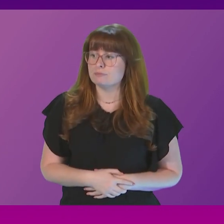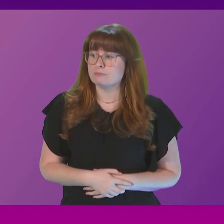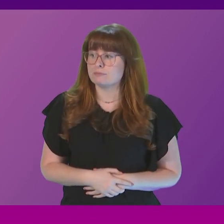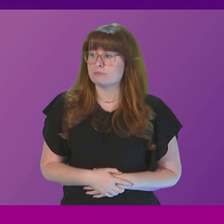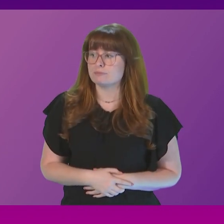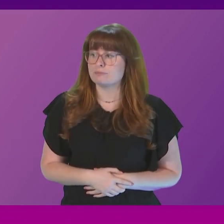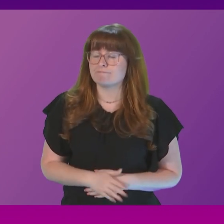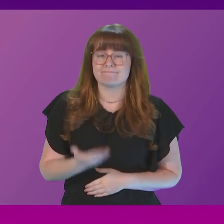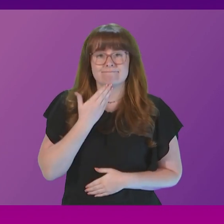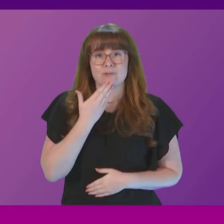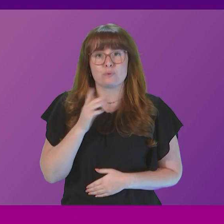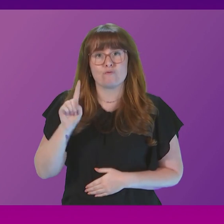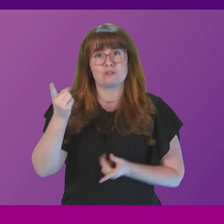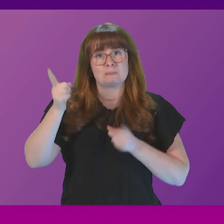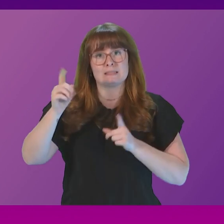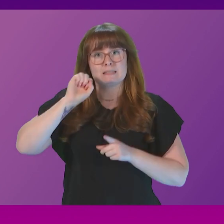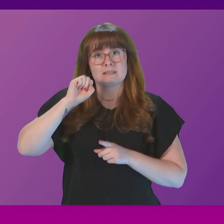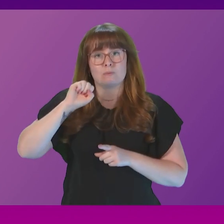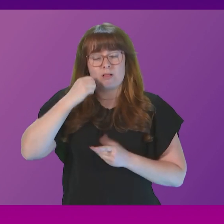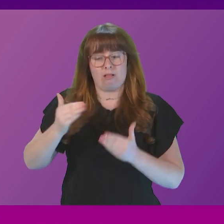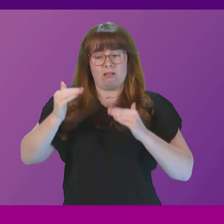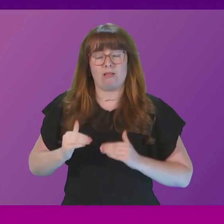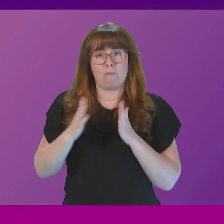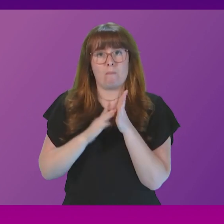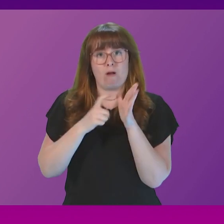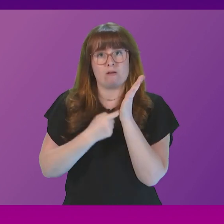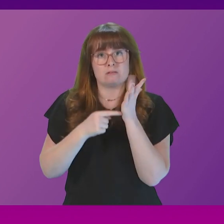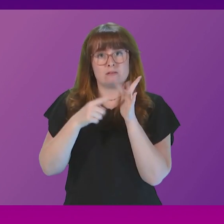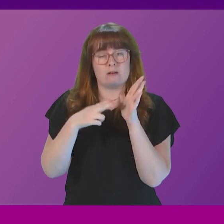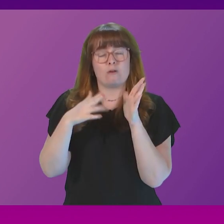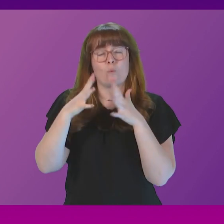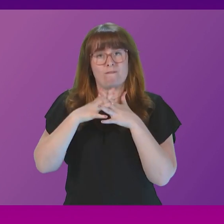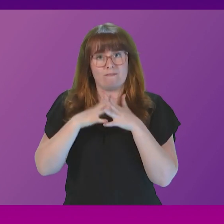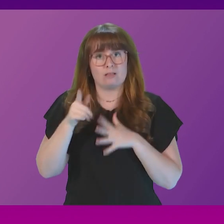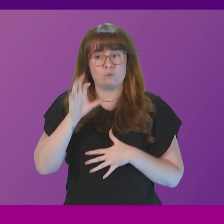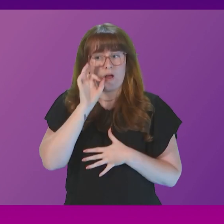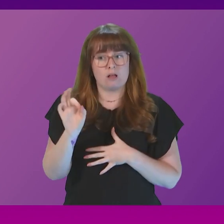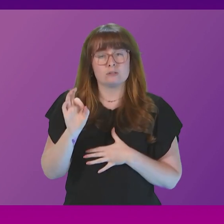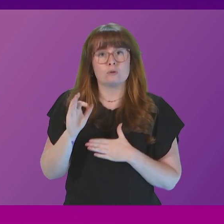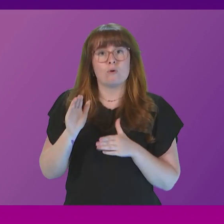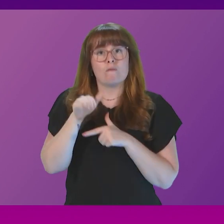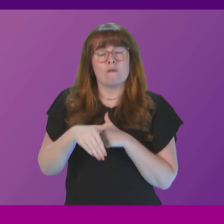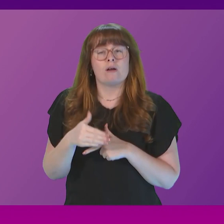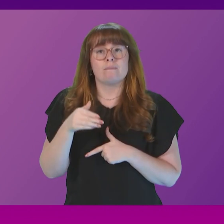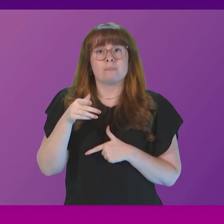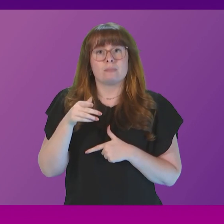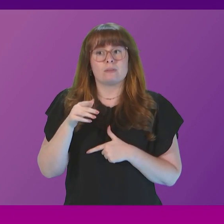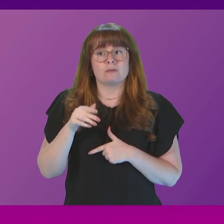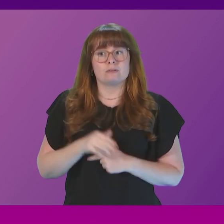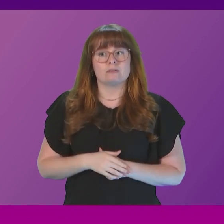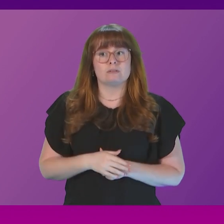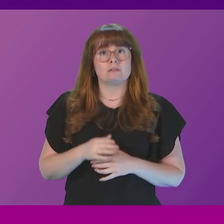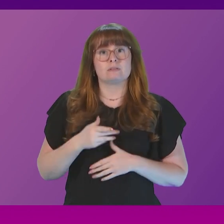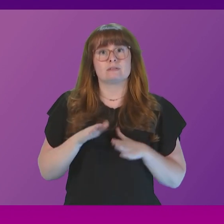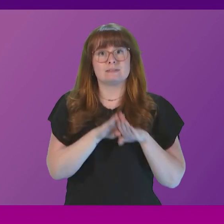Thanks very much, First Minister. I'm now going to come to Martin Whitfield to ask a question on behalf of the Standards, Procedures and Public Appointments Committee.